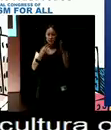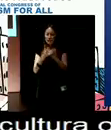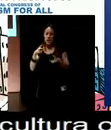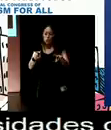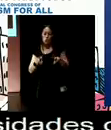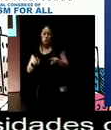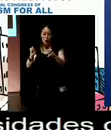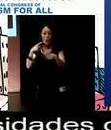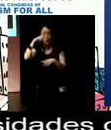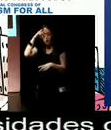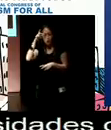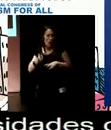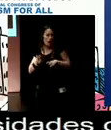or